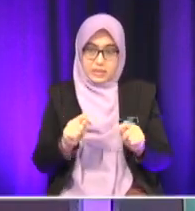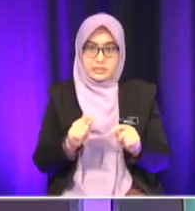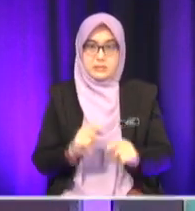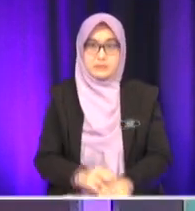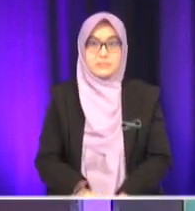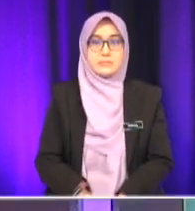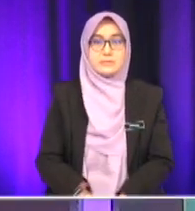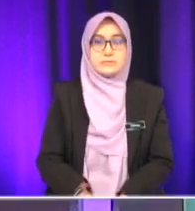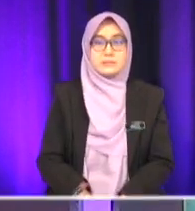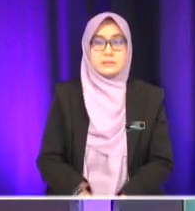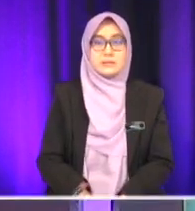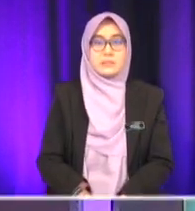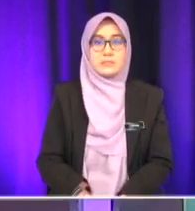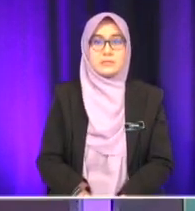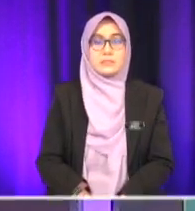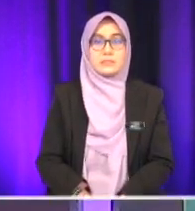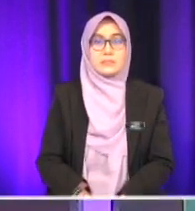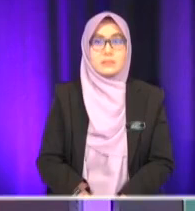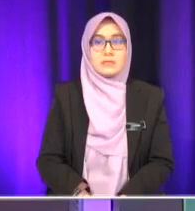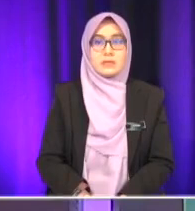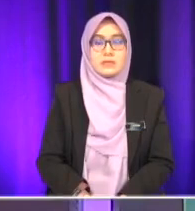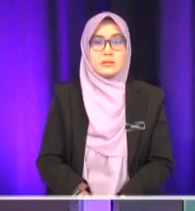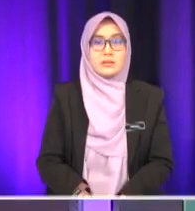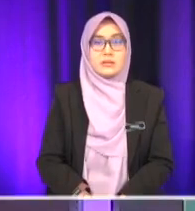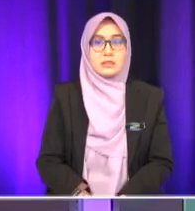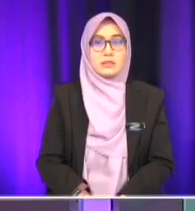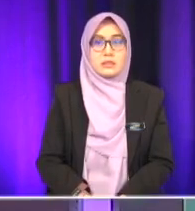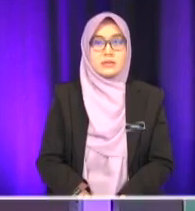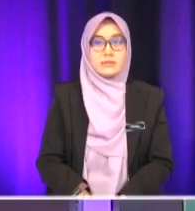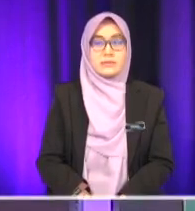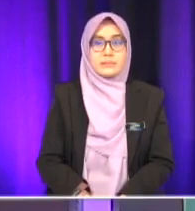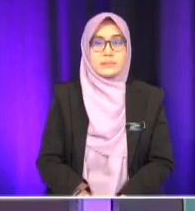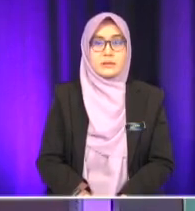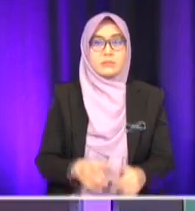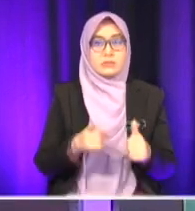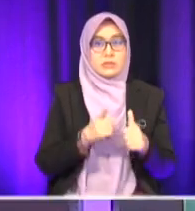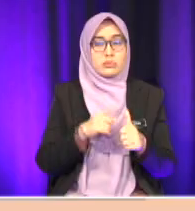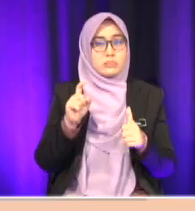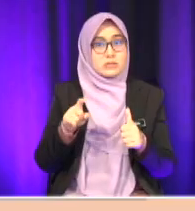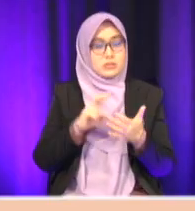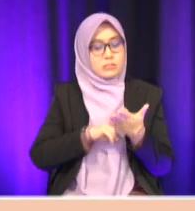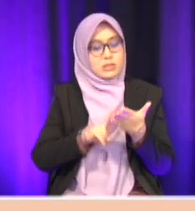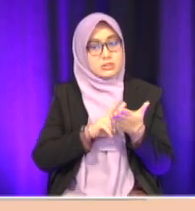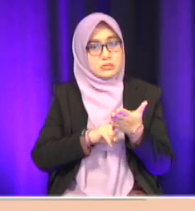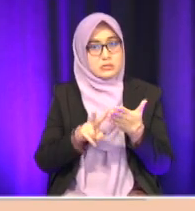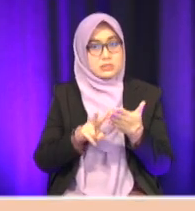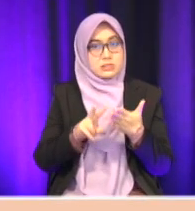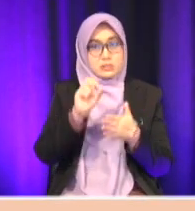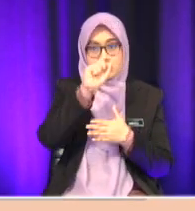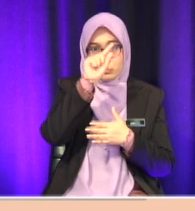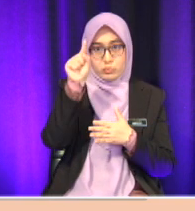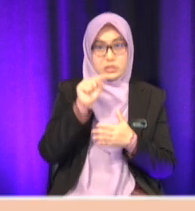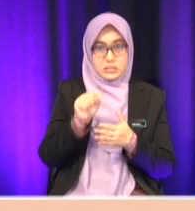whatever the advice that I have given just now. Number 1, we read the question right. The purpose of the advertisement